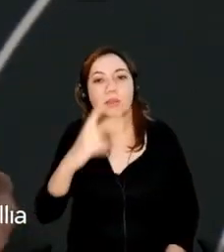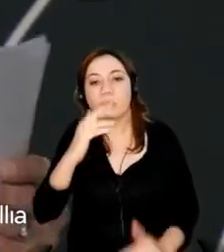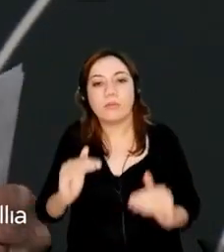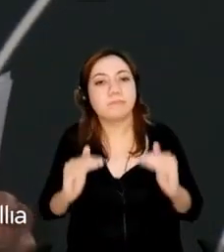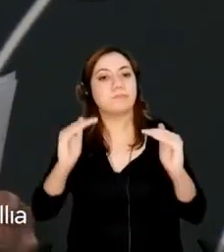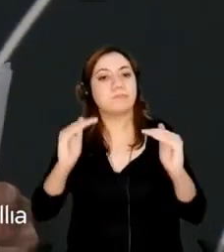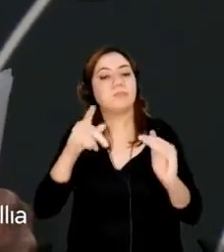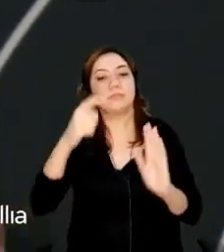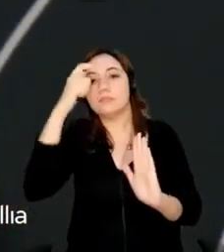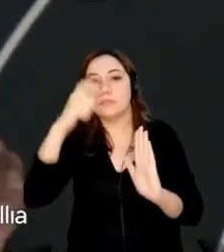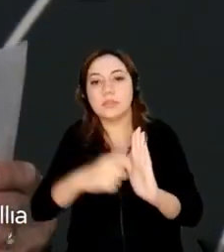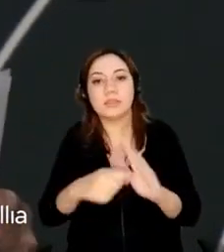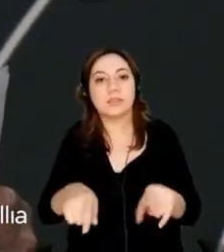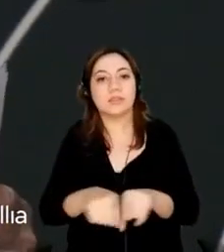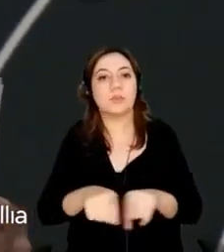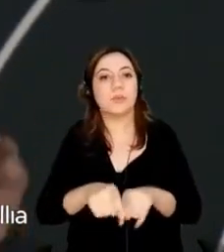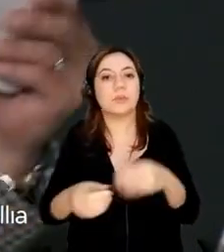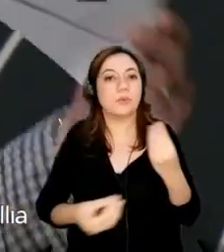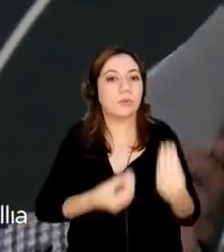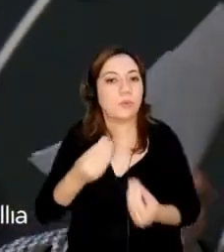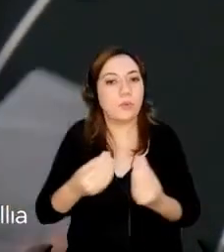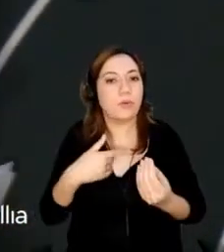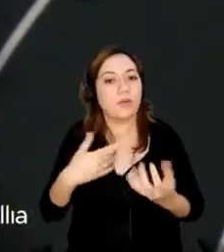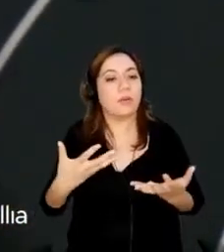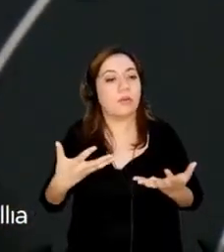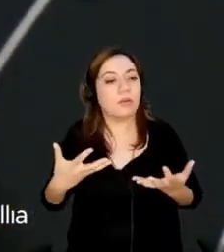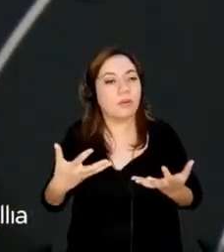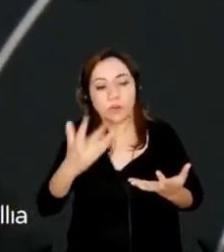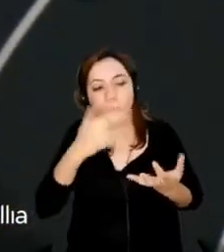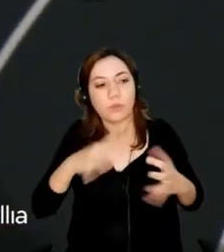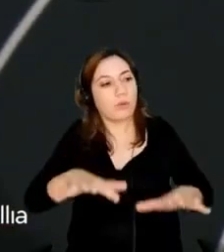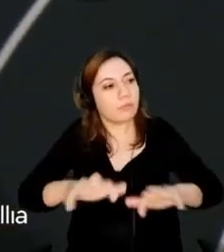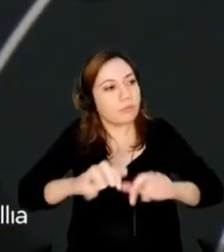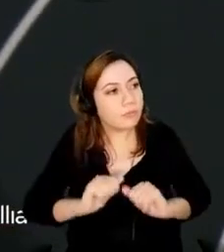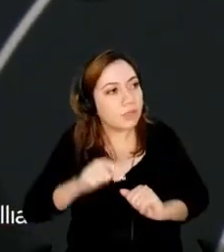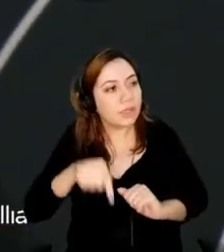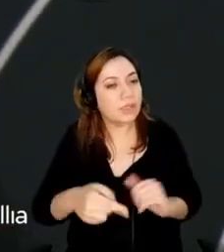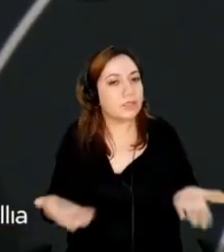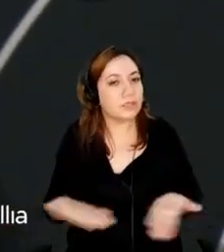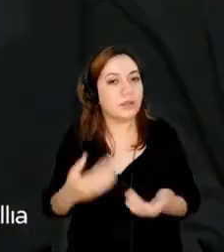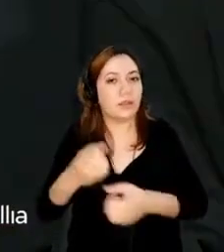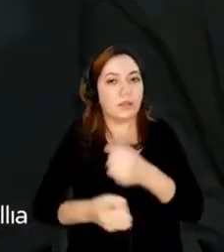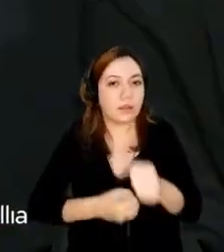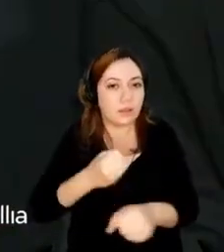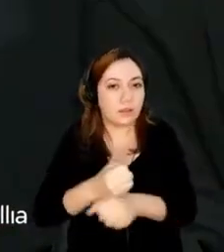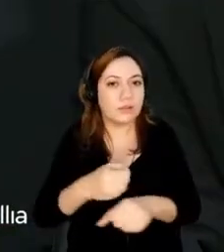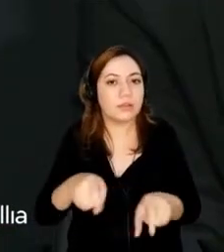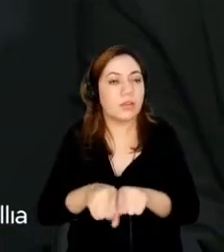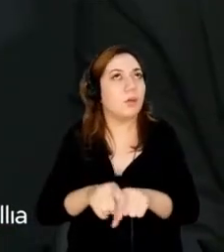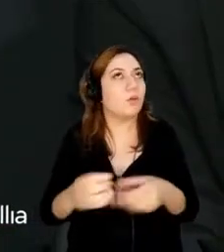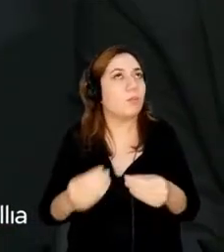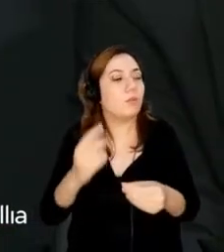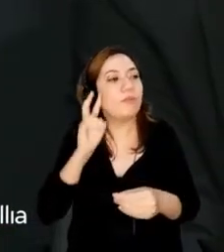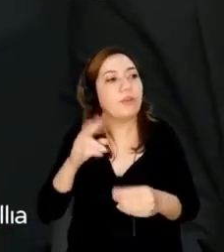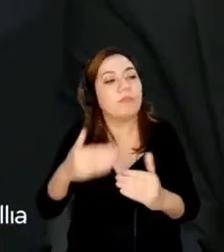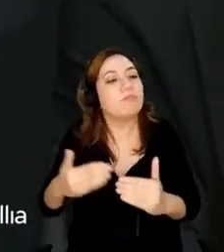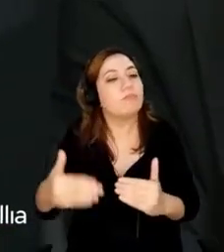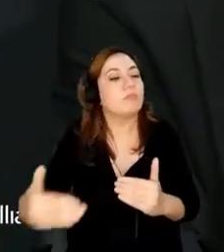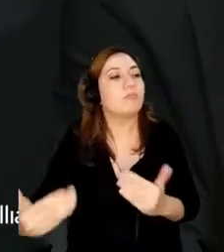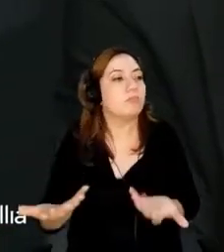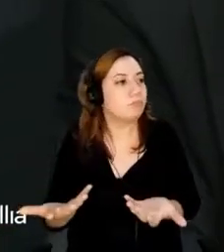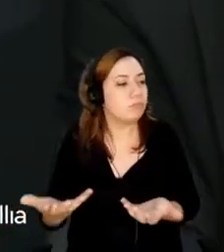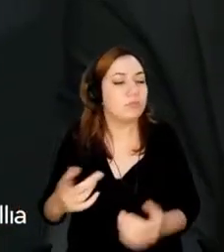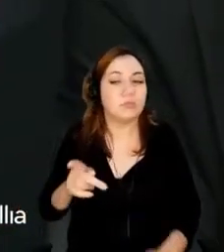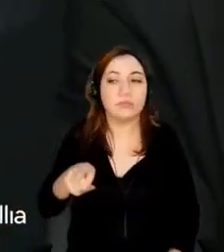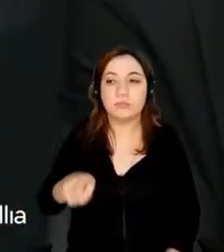maybe, and they're looking at it this year versus a few years ago, and where you see it going. Yeah, sure. I think, and as any,